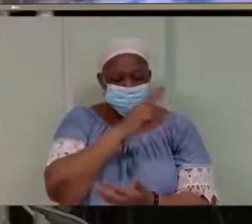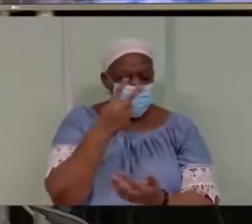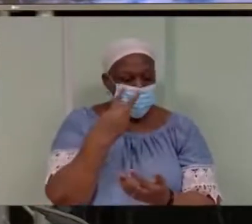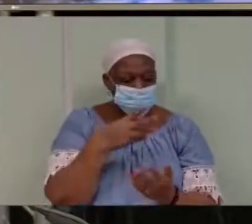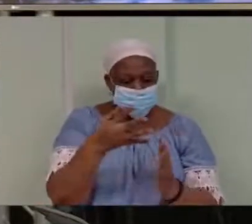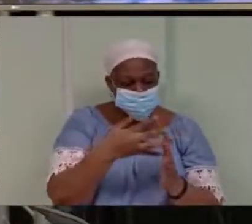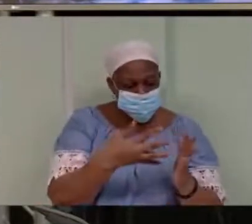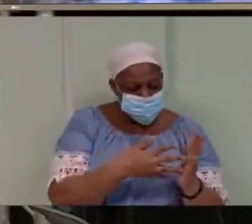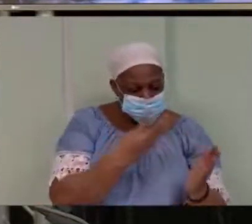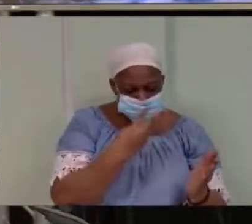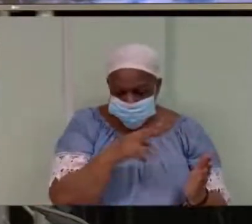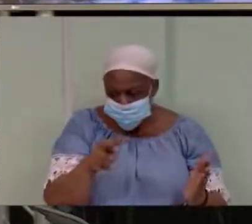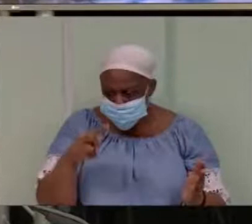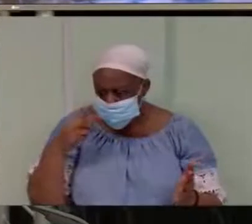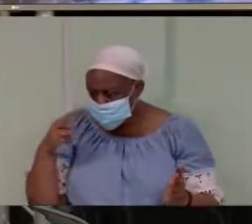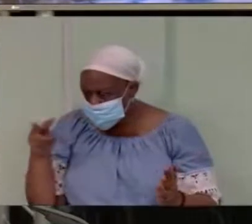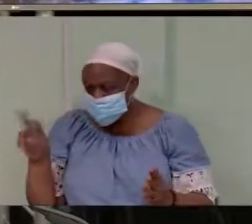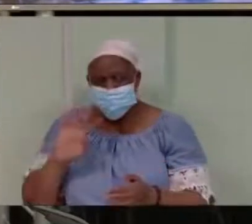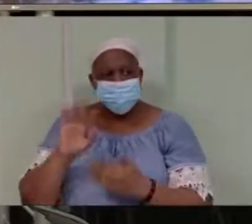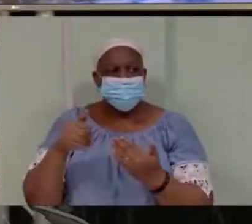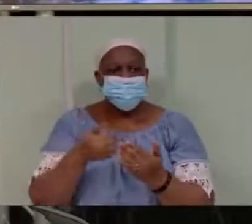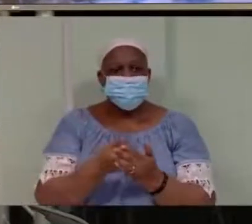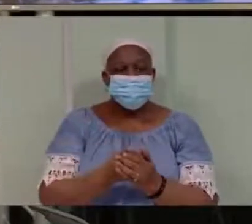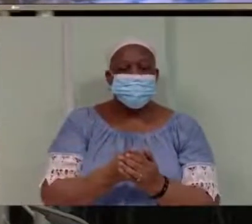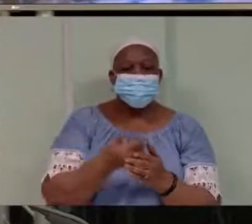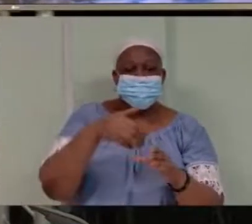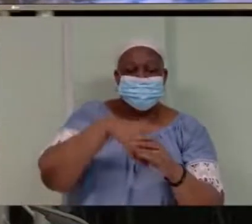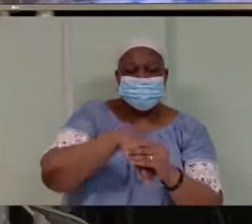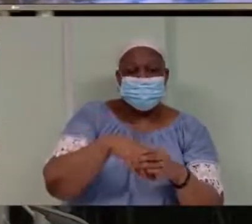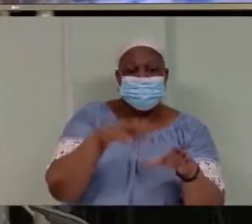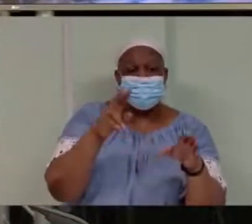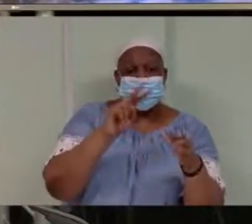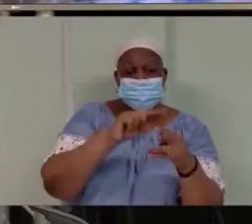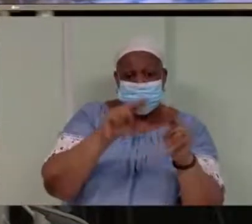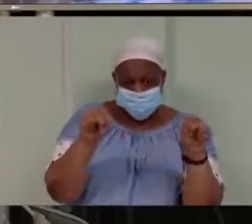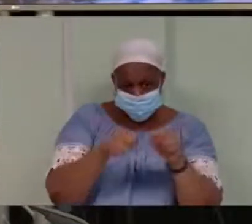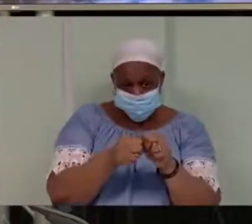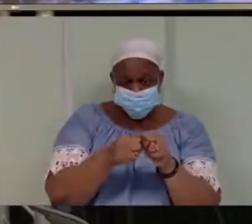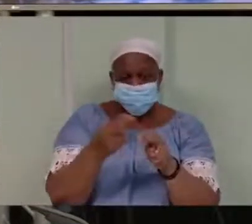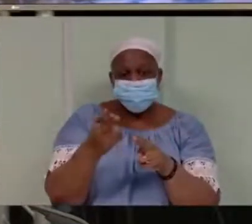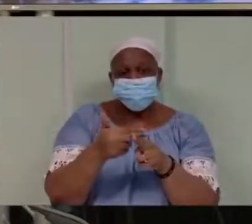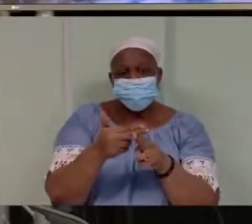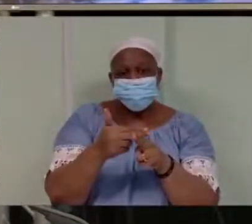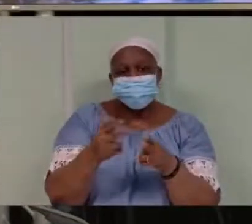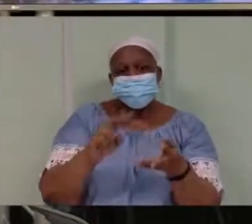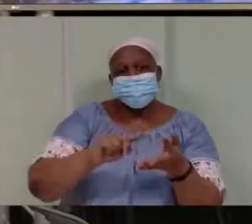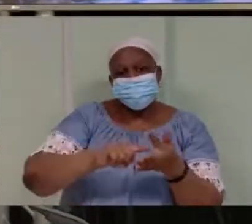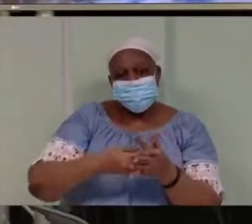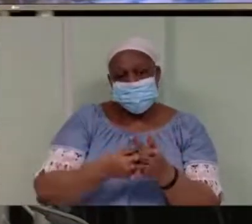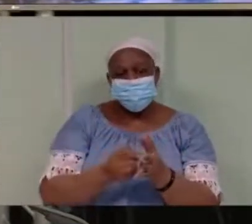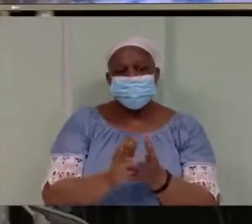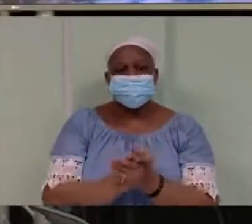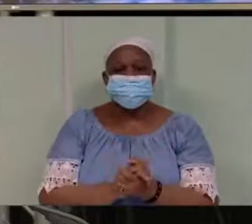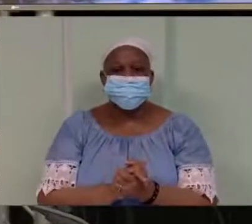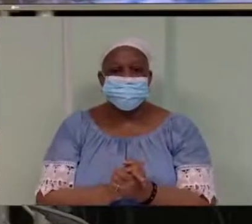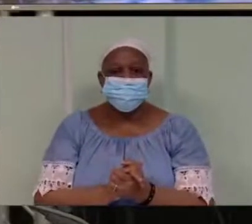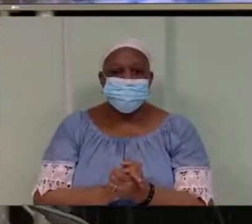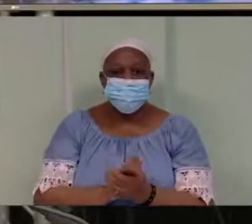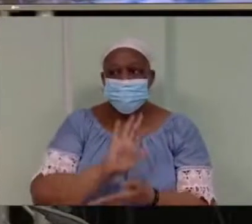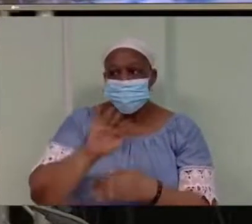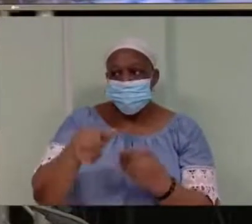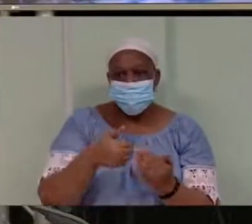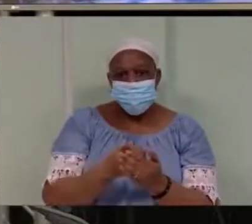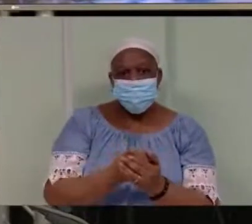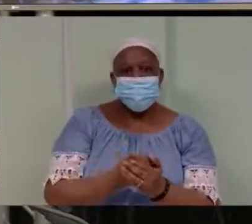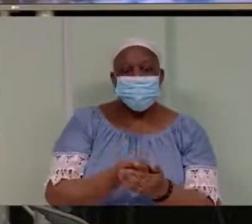public and private centers in nevis will commence shortly however all centers